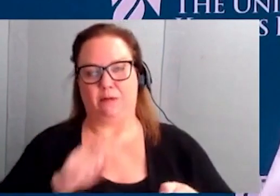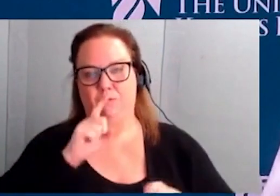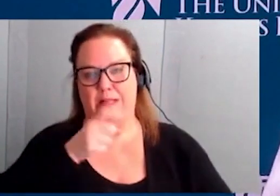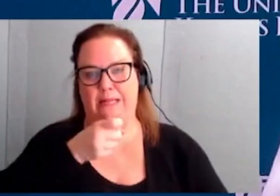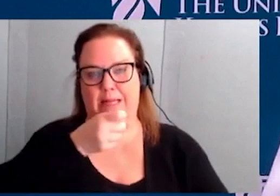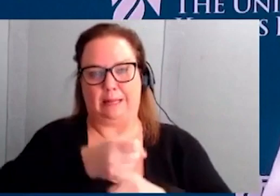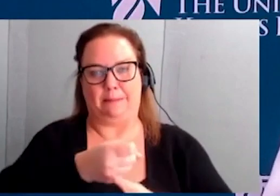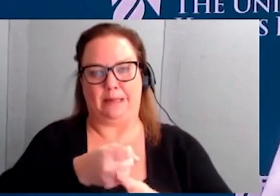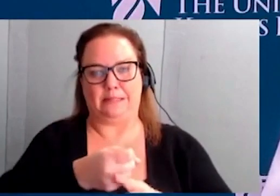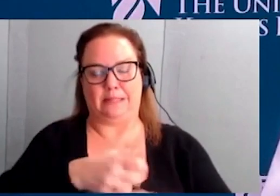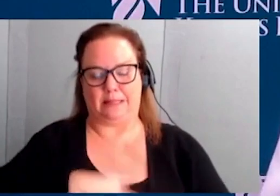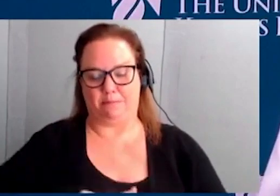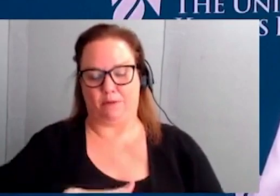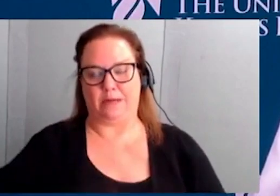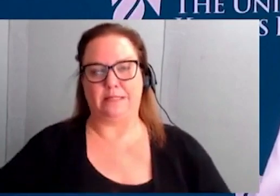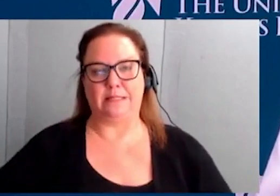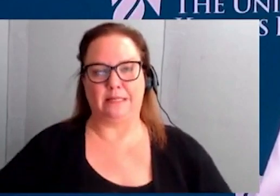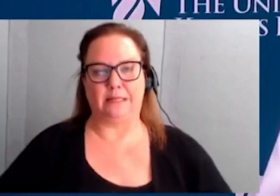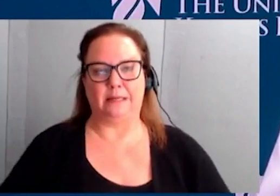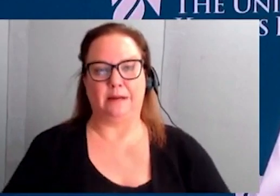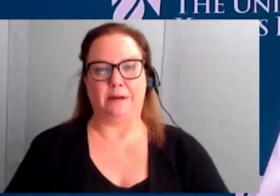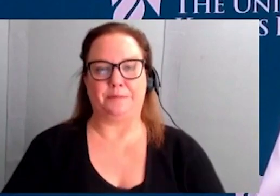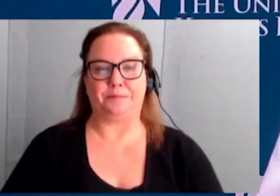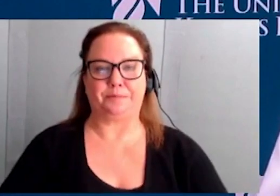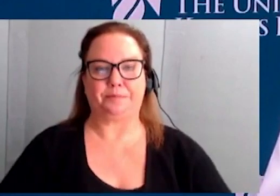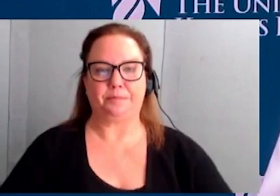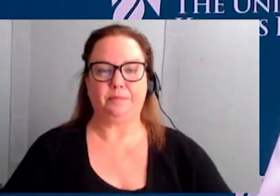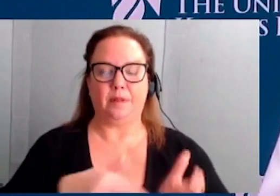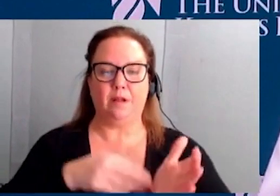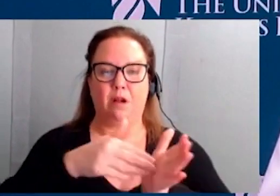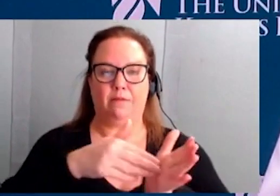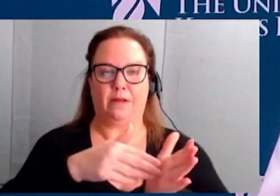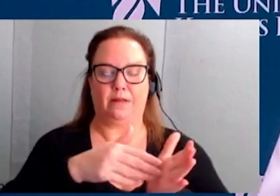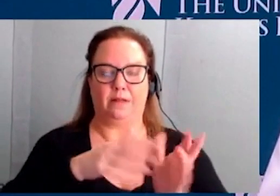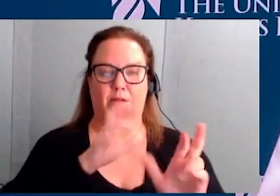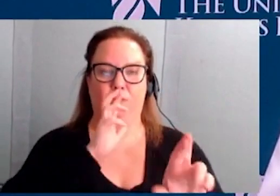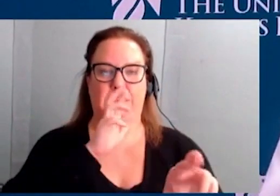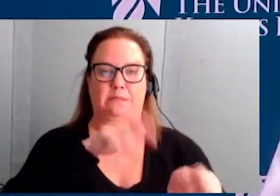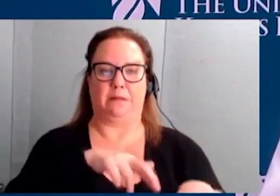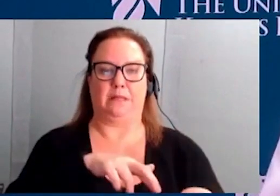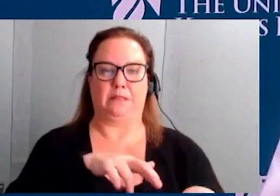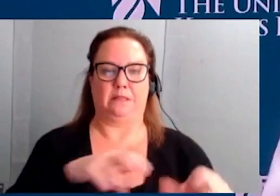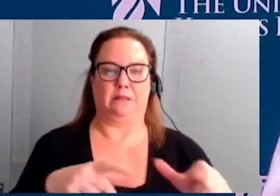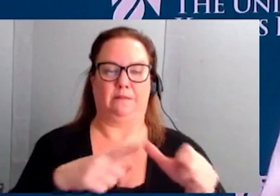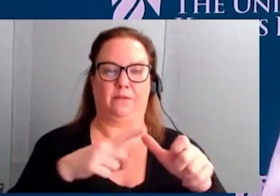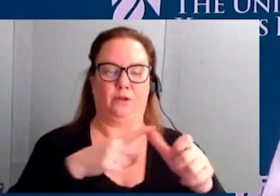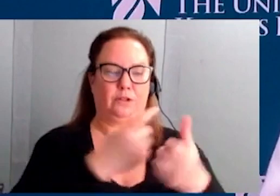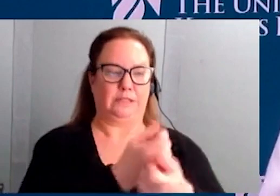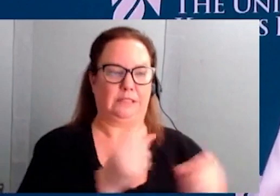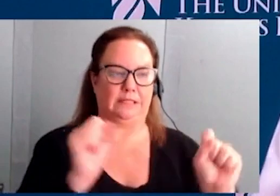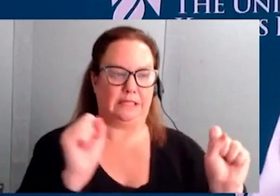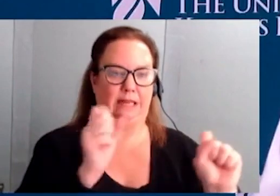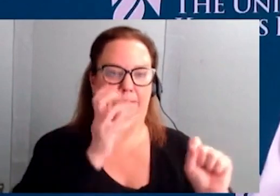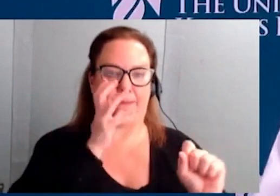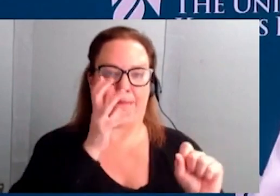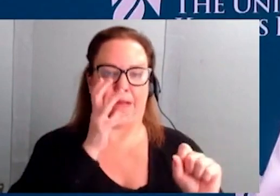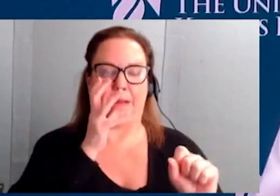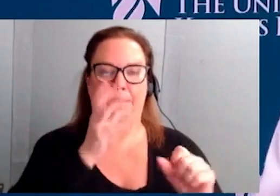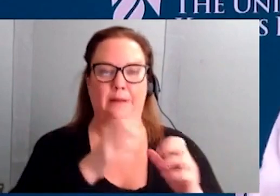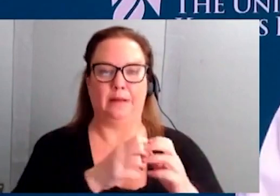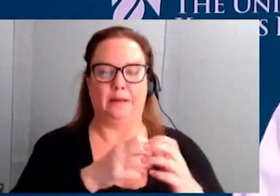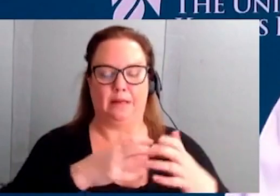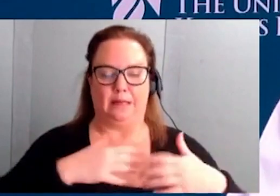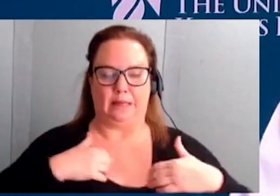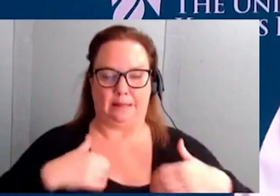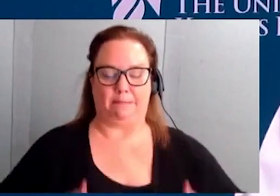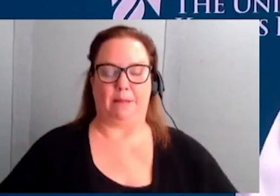the pregnancy, because a lot of times the maternal response is first save the mom. The body is going